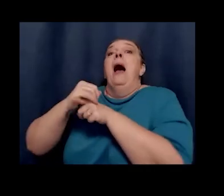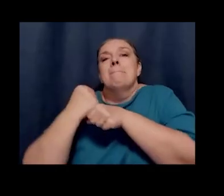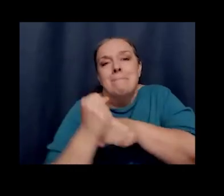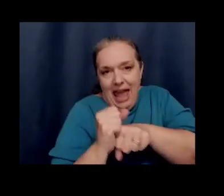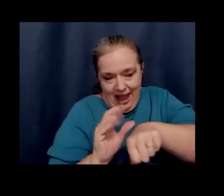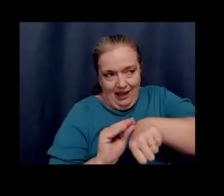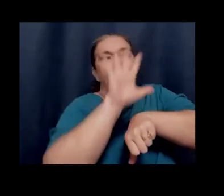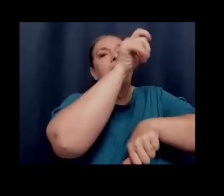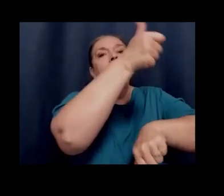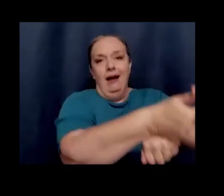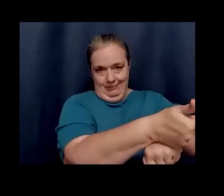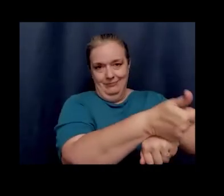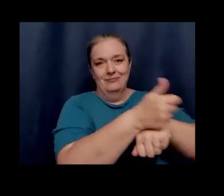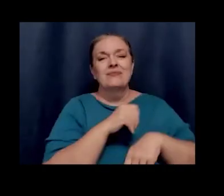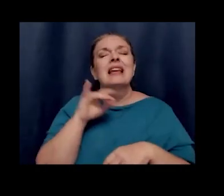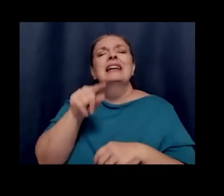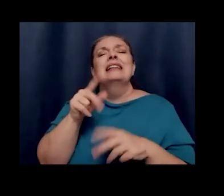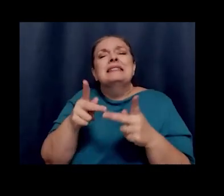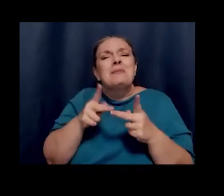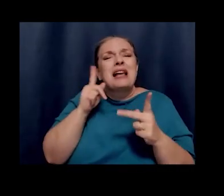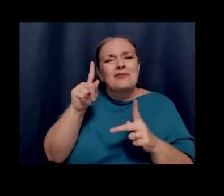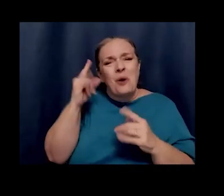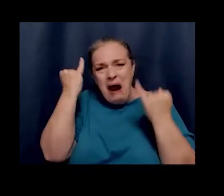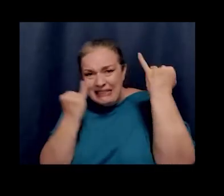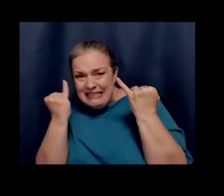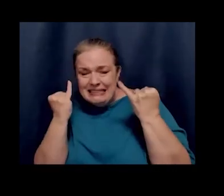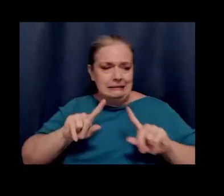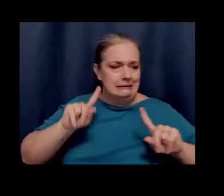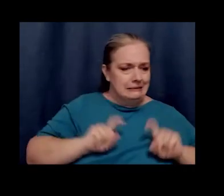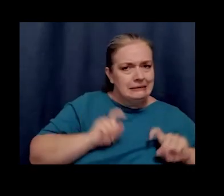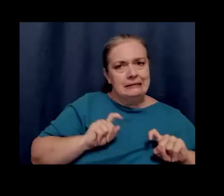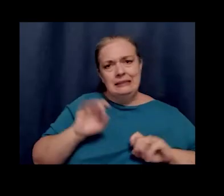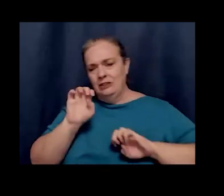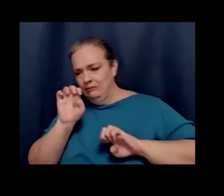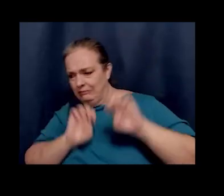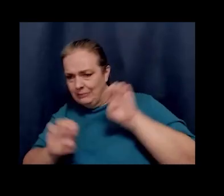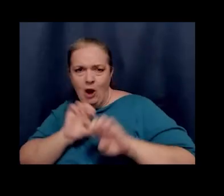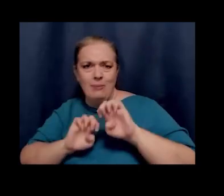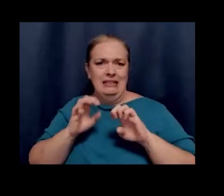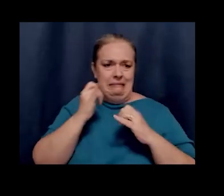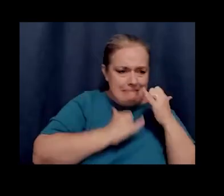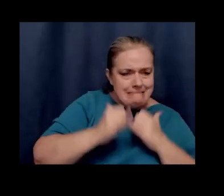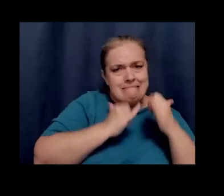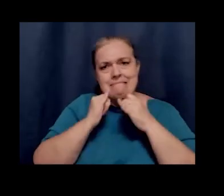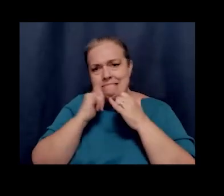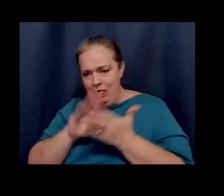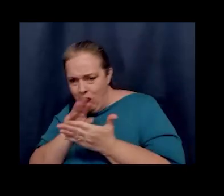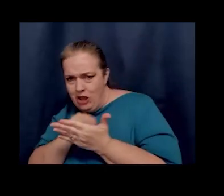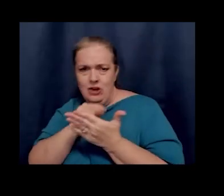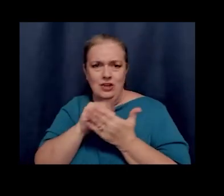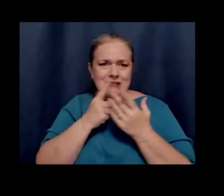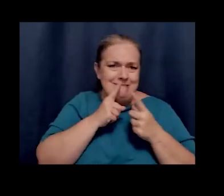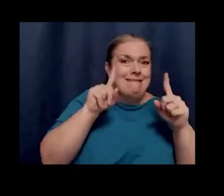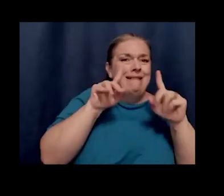for ideas, a place for experimentation, for trial, and also for error alongside